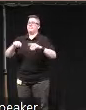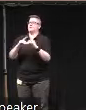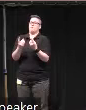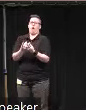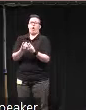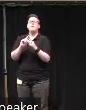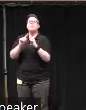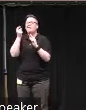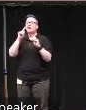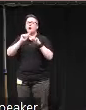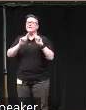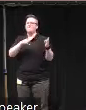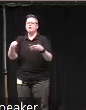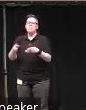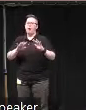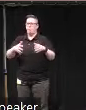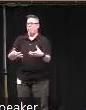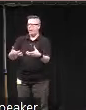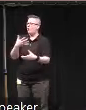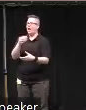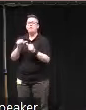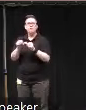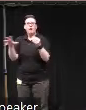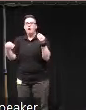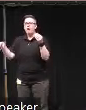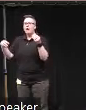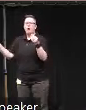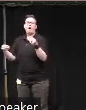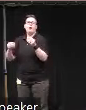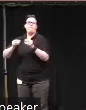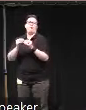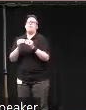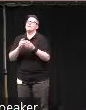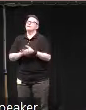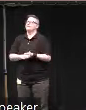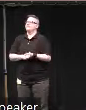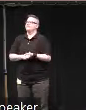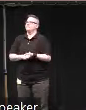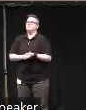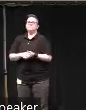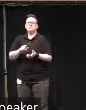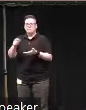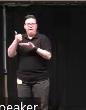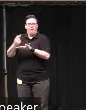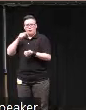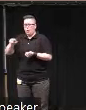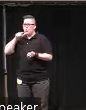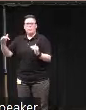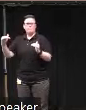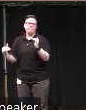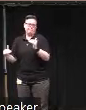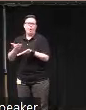in different population and continue to advocate for those who are marginalized and